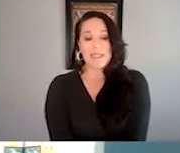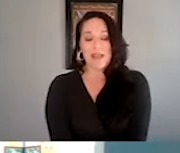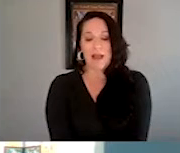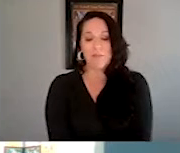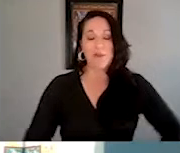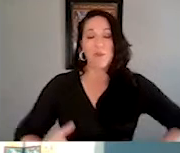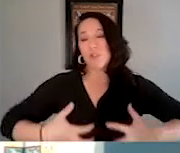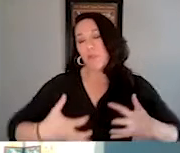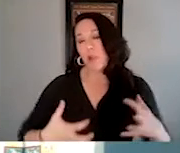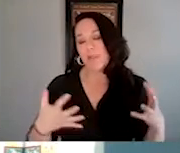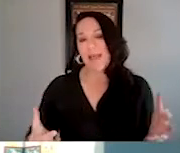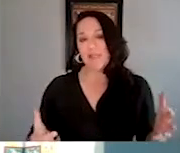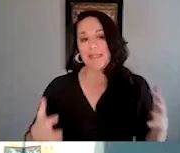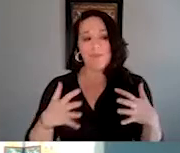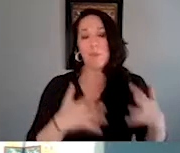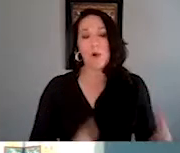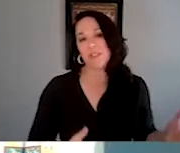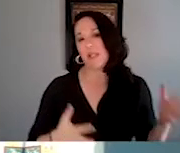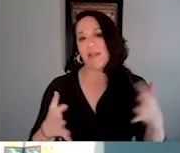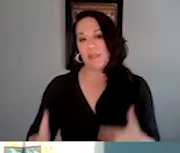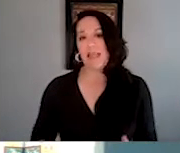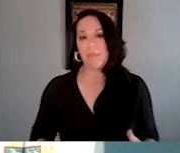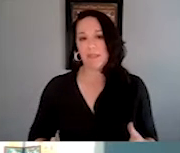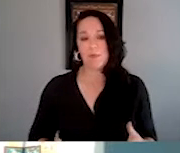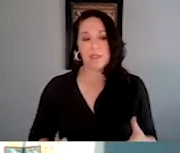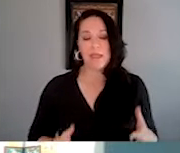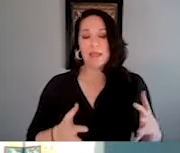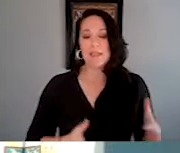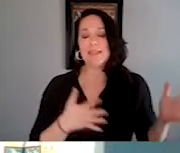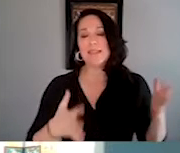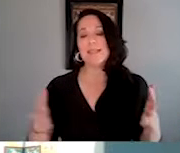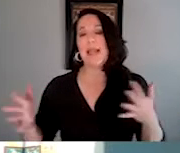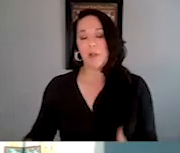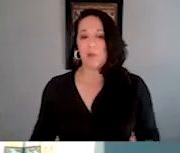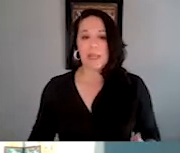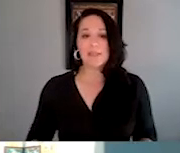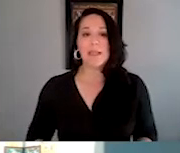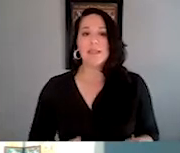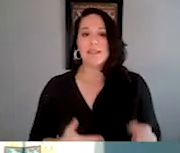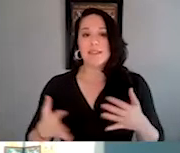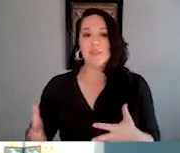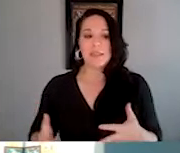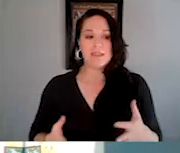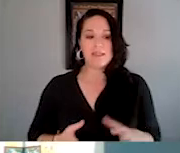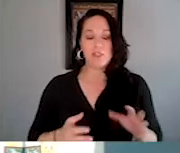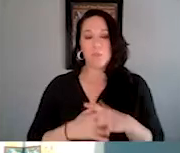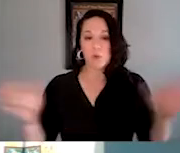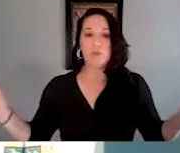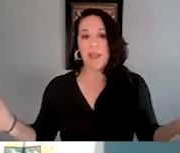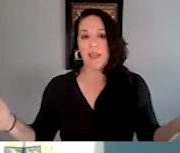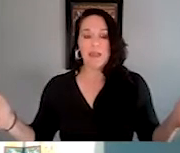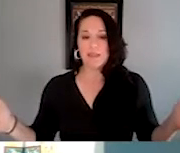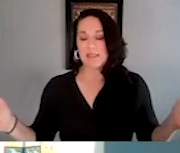and we need, they're the ones who know what's happening. They have their pulse on everything happening in the community. He said this doesn't happen overnight. This is something that doesn't